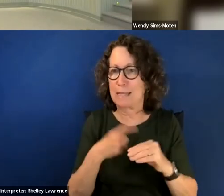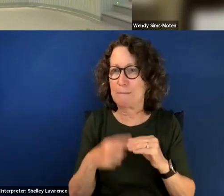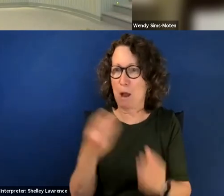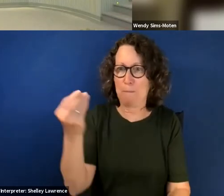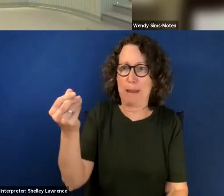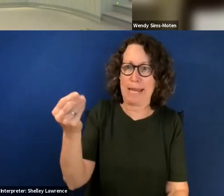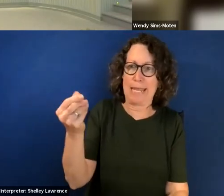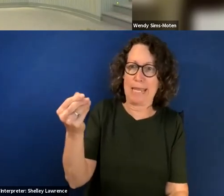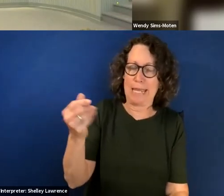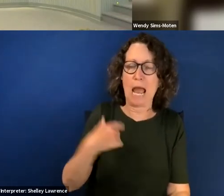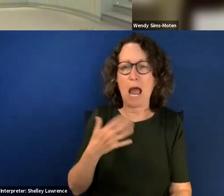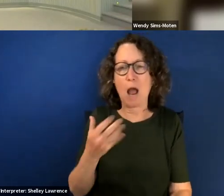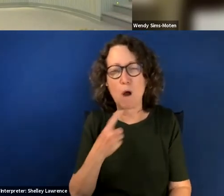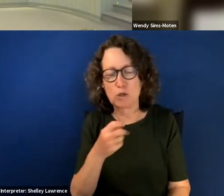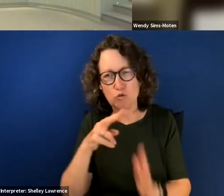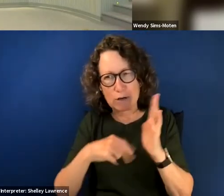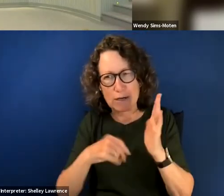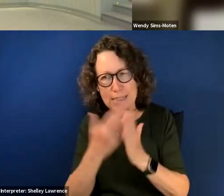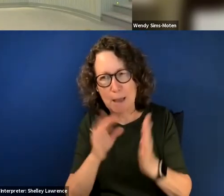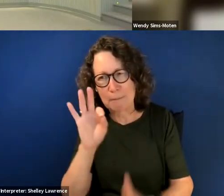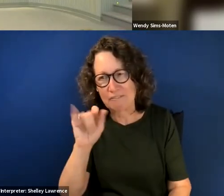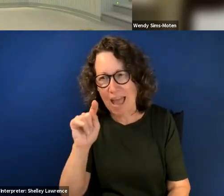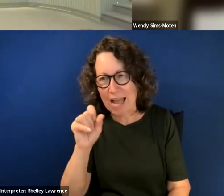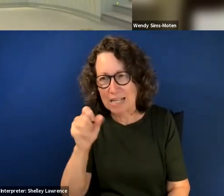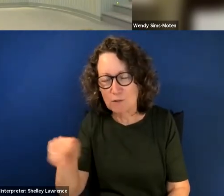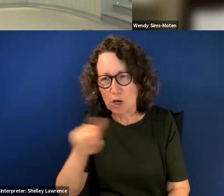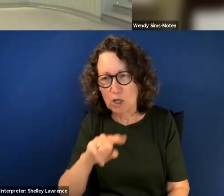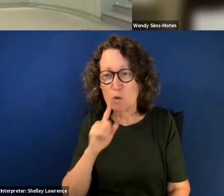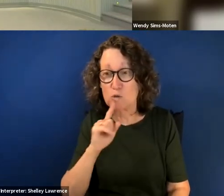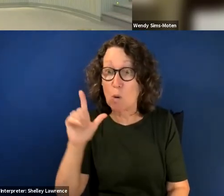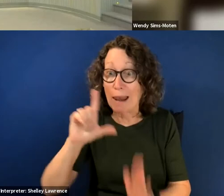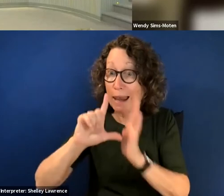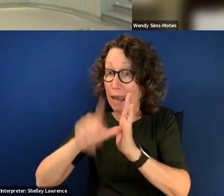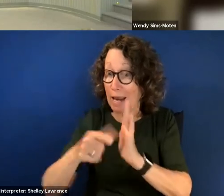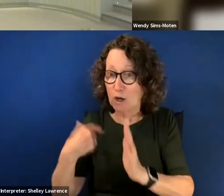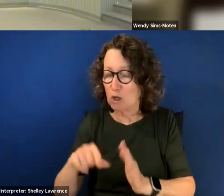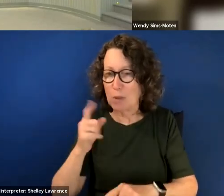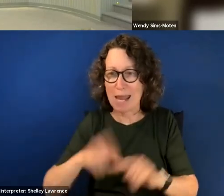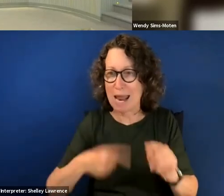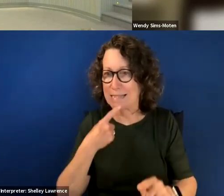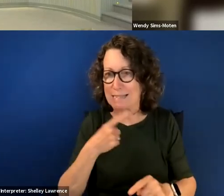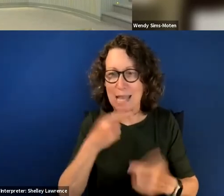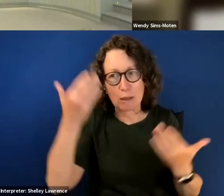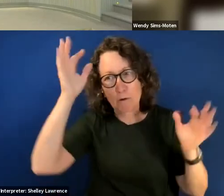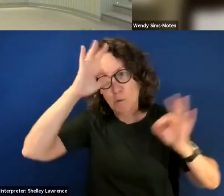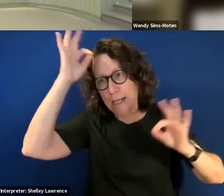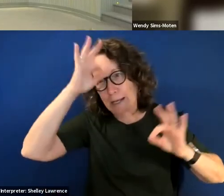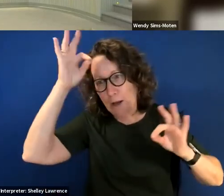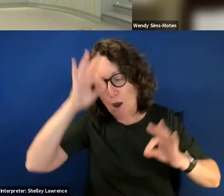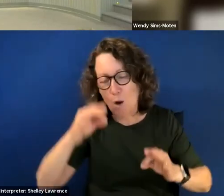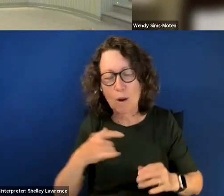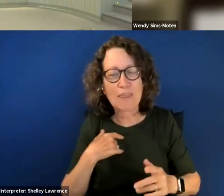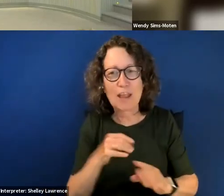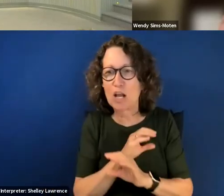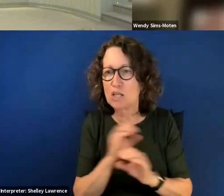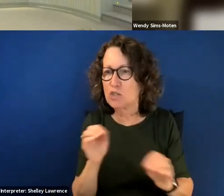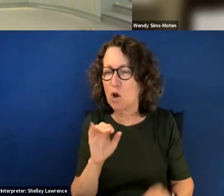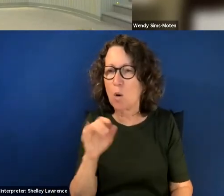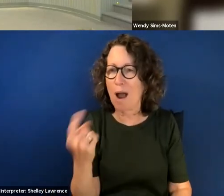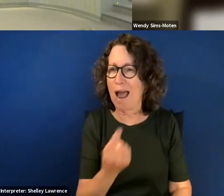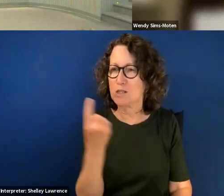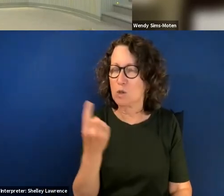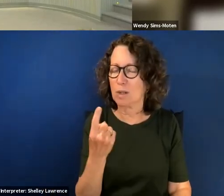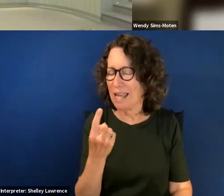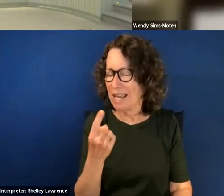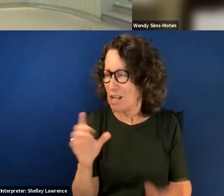money. I want to read some facts for you, so later on, you cannot say you did not know. There is no isolated